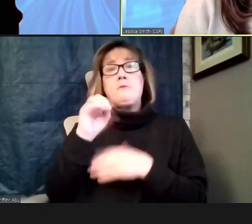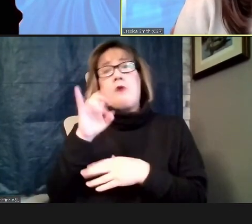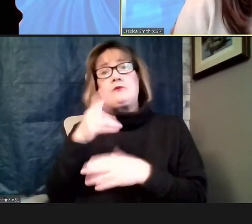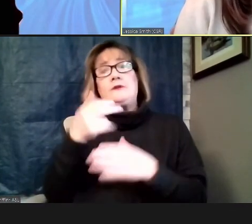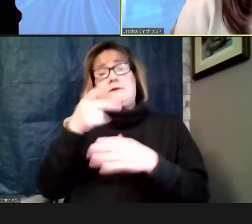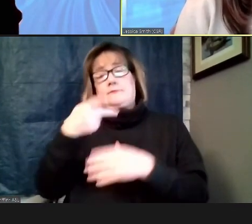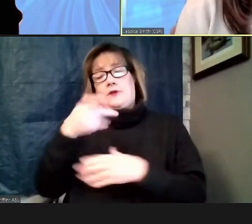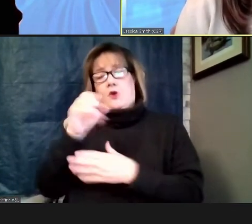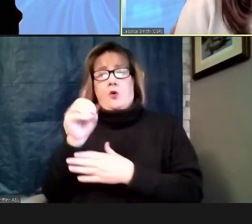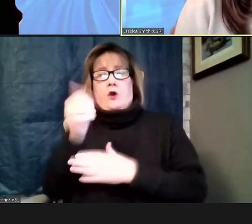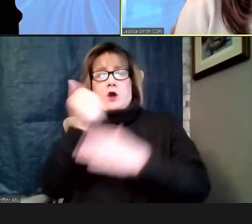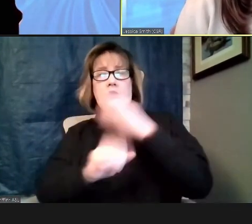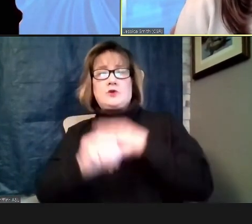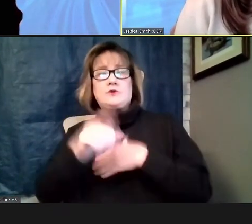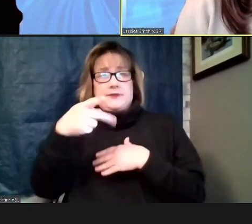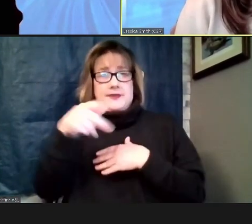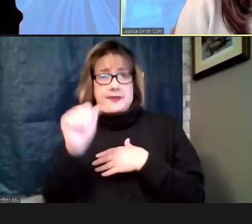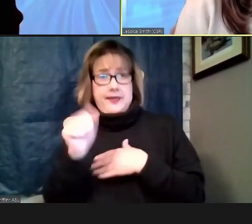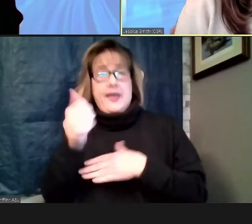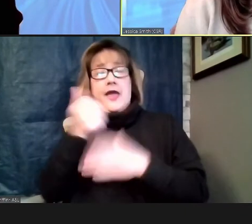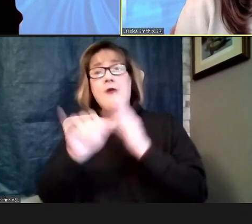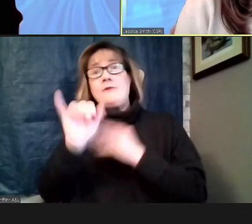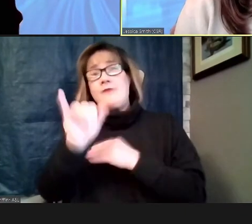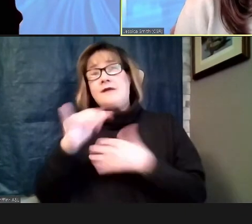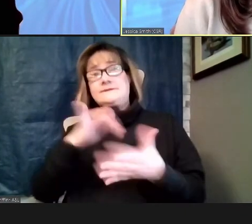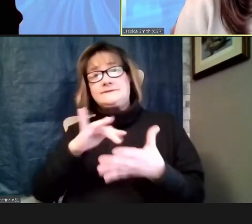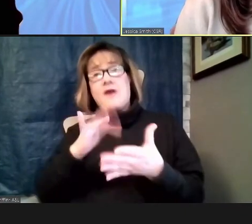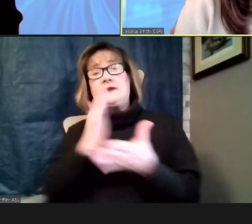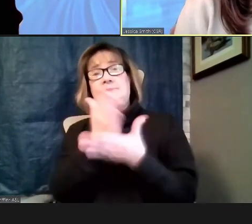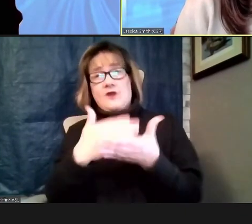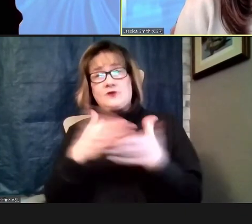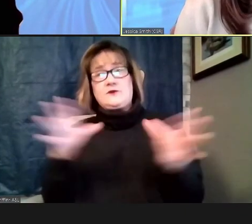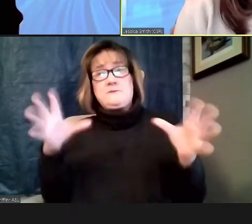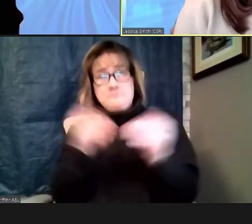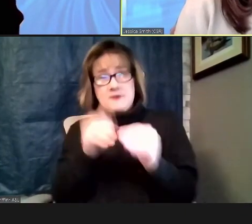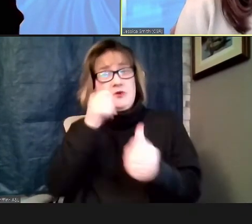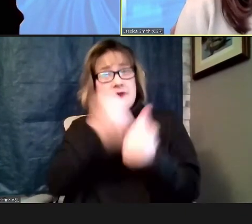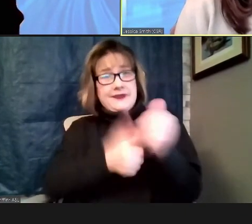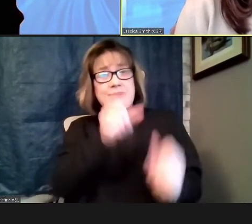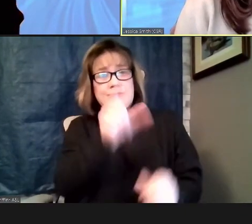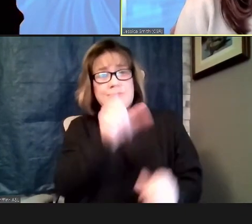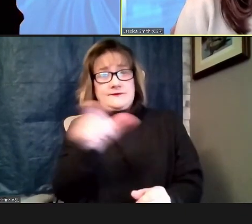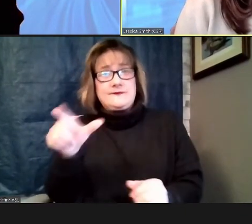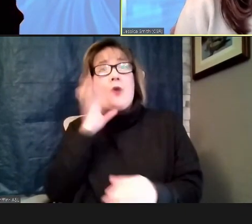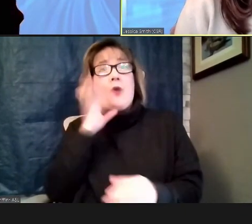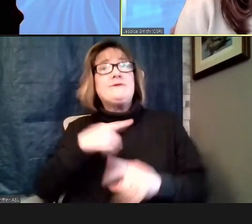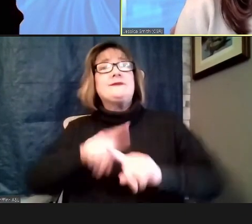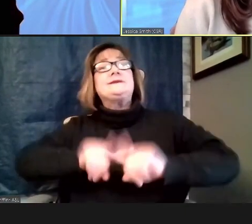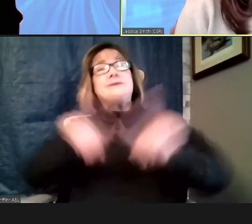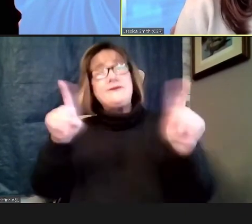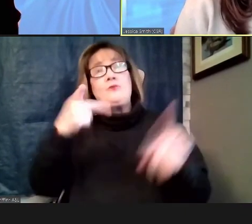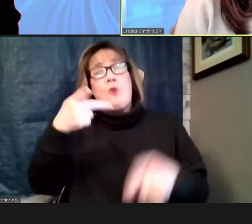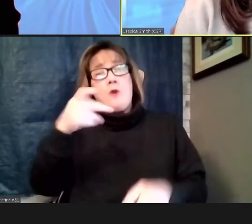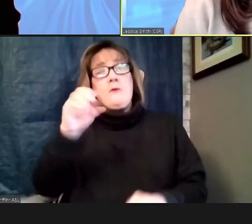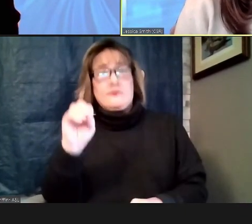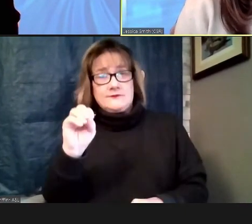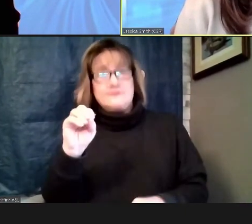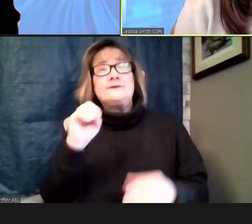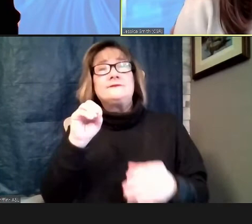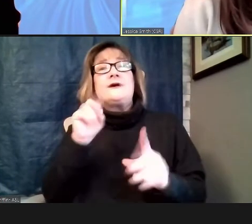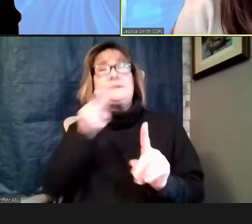PA. After the study section meets, for each study section, there will be a different program officer assigned to that study